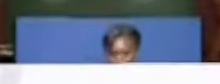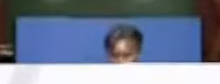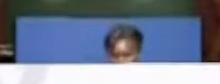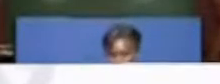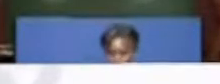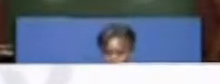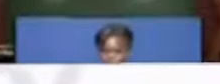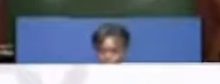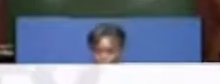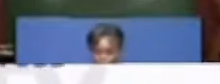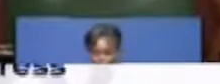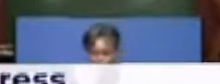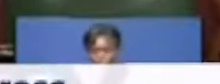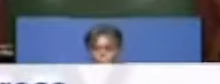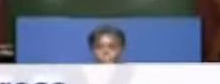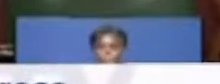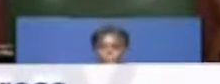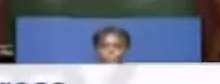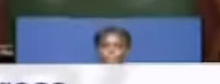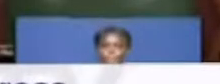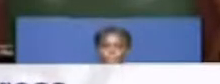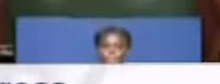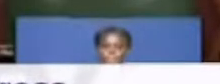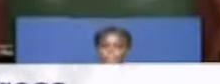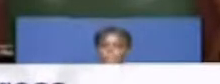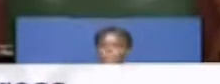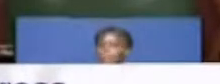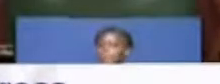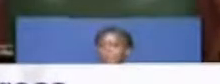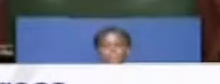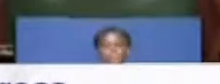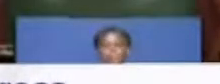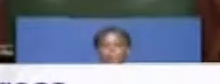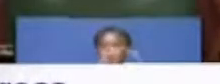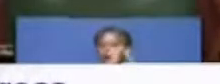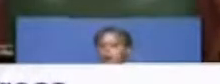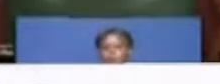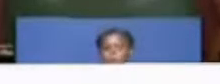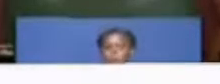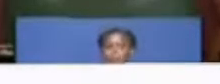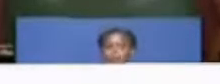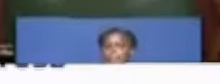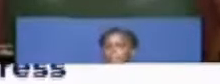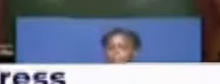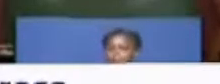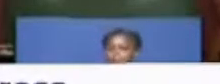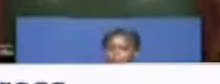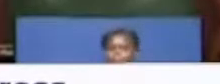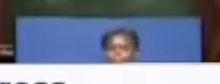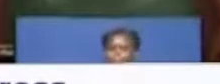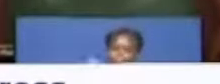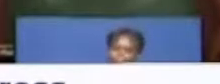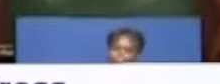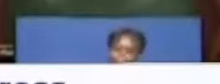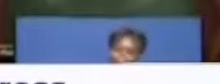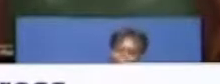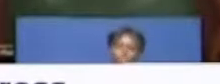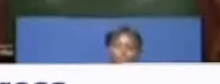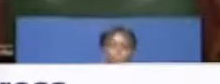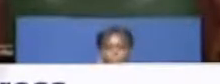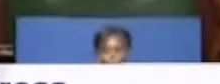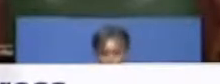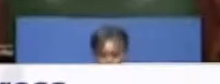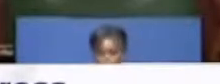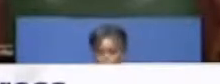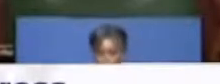2013-2017. The general prices of houses have decreased slightly, and we must